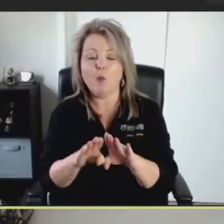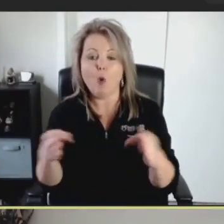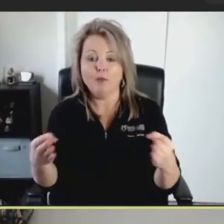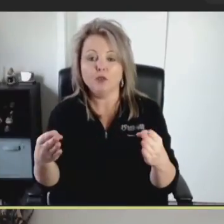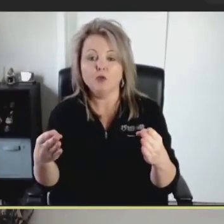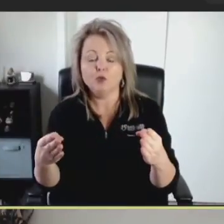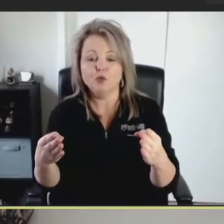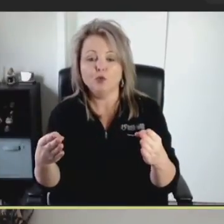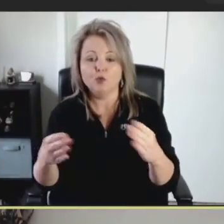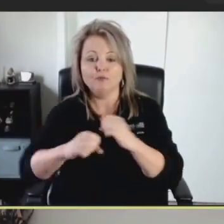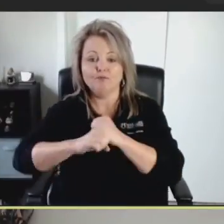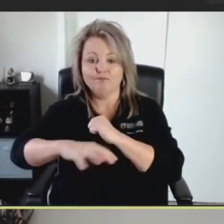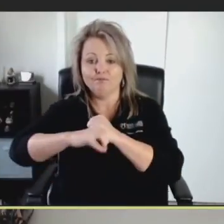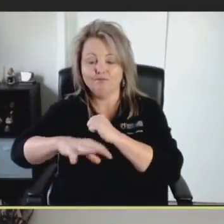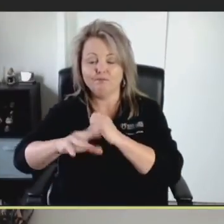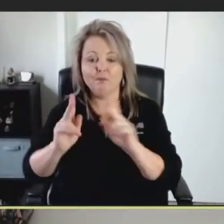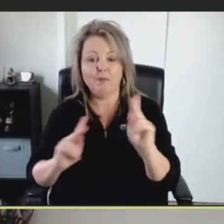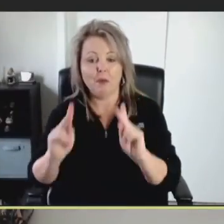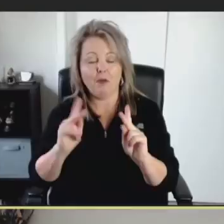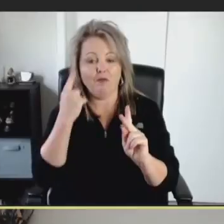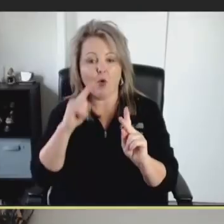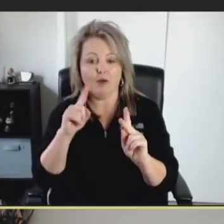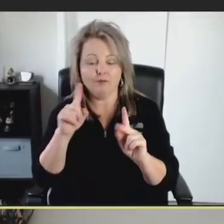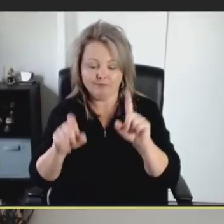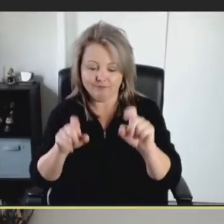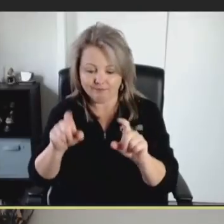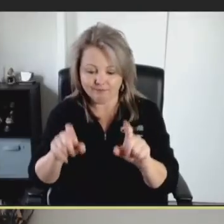partners for questions.